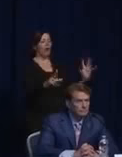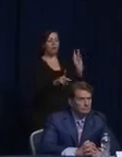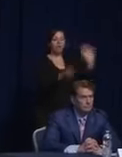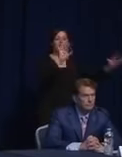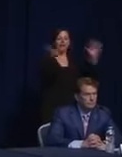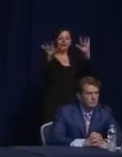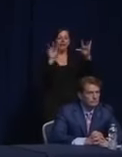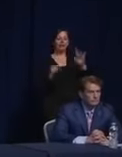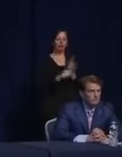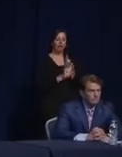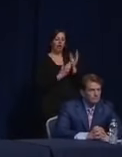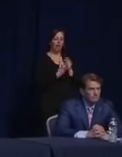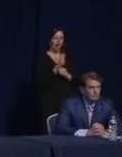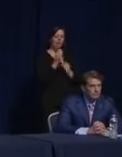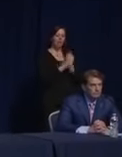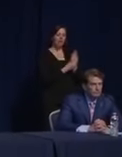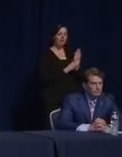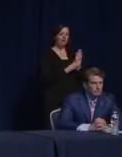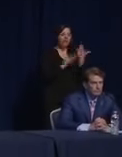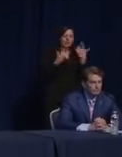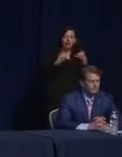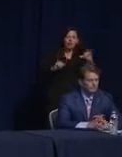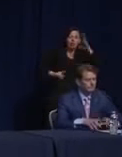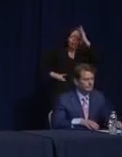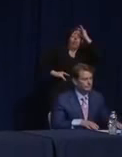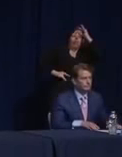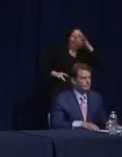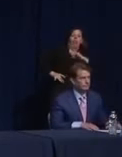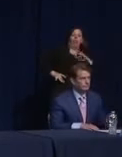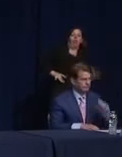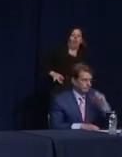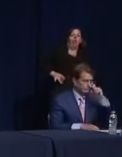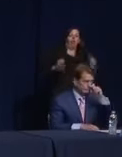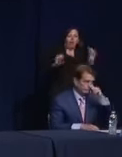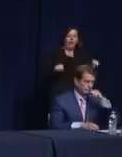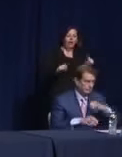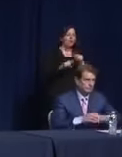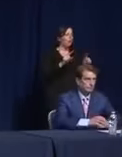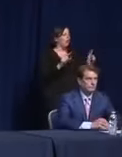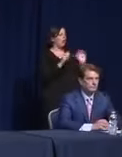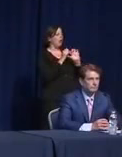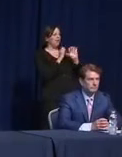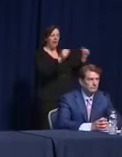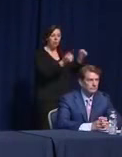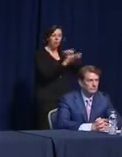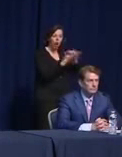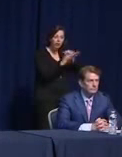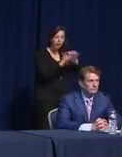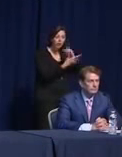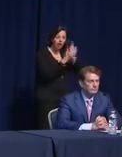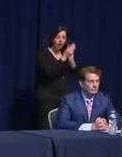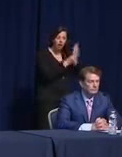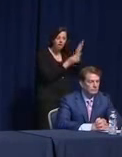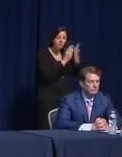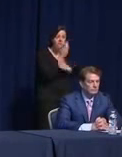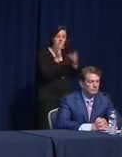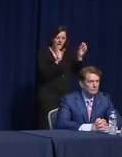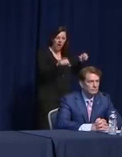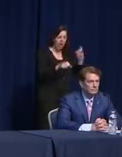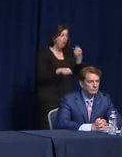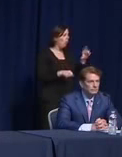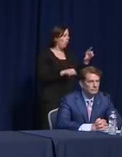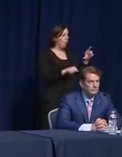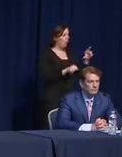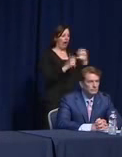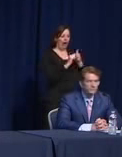their own hands, they're using gloves. How do you remove the glove? Do the gloves need to be washed? Does this help to stop the transmission